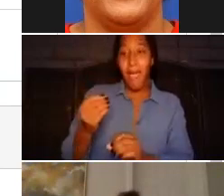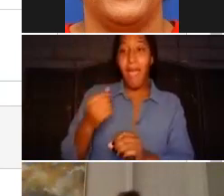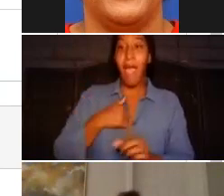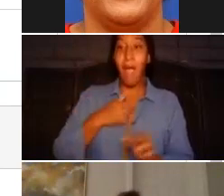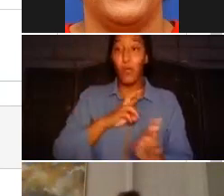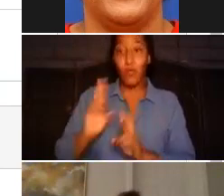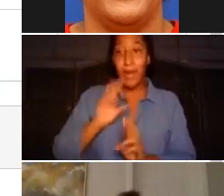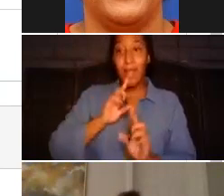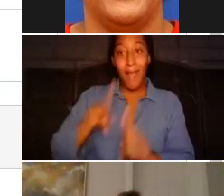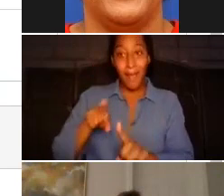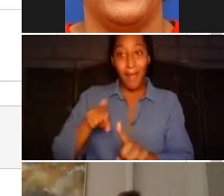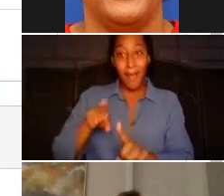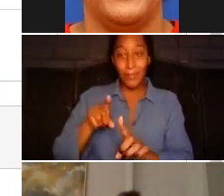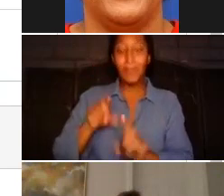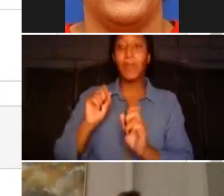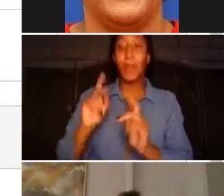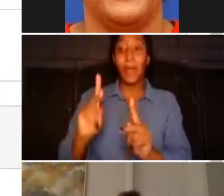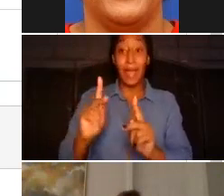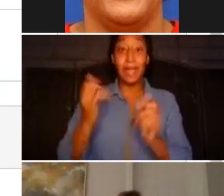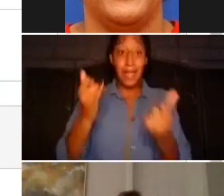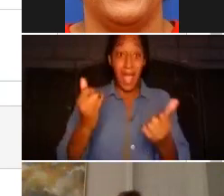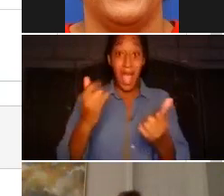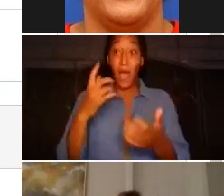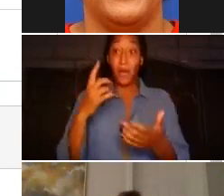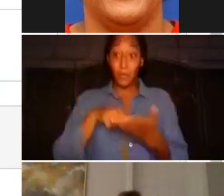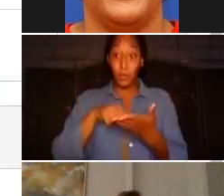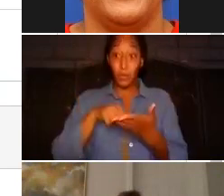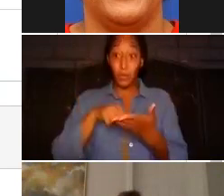So now what I'm going to do is go into the weekly overviews for this week.